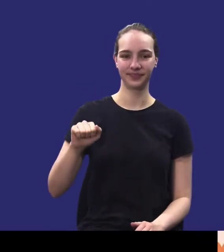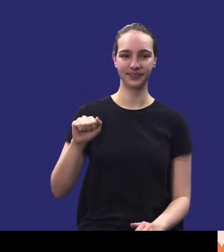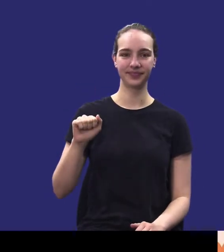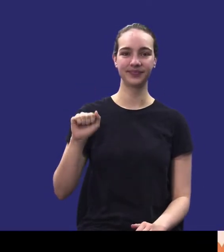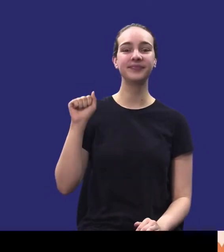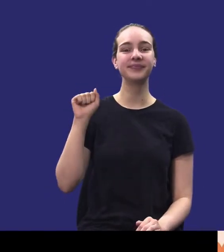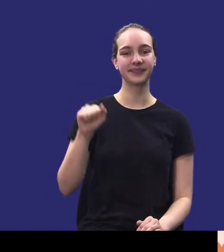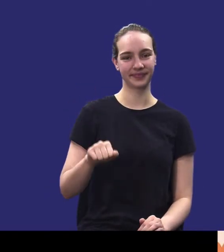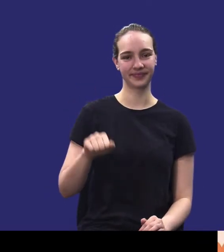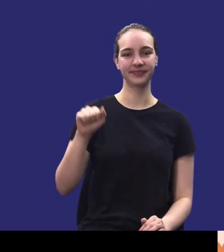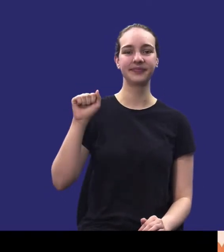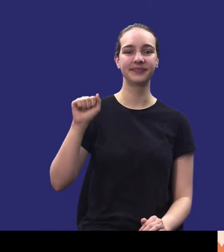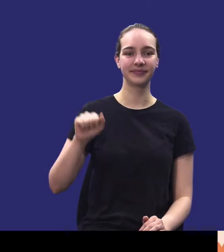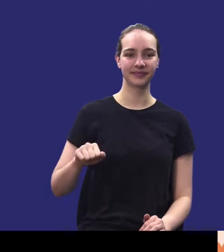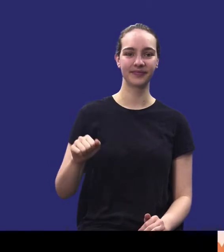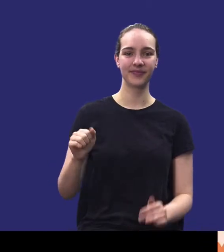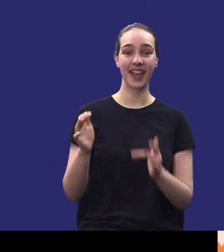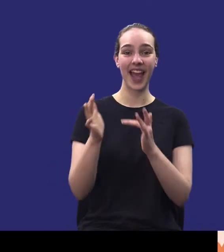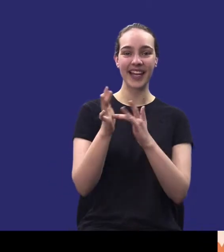yeah, yeah, yeah.